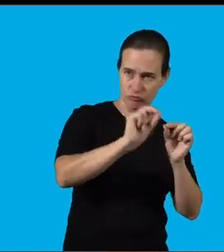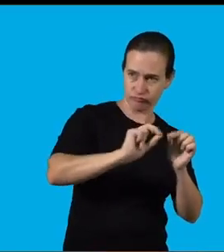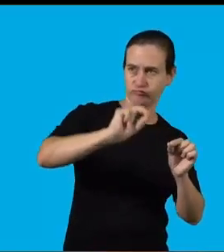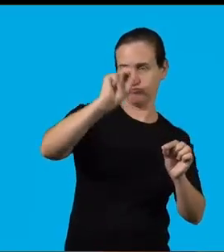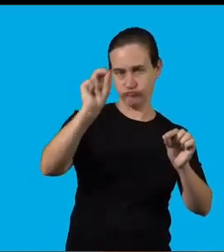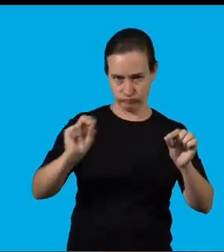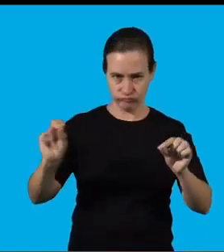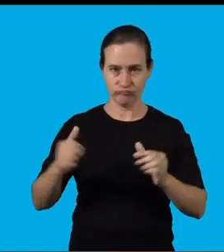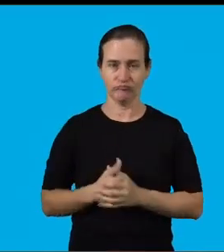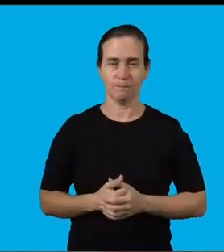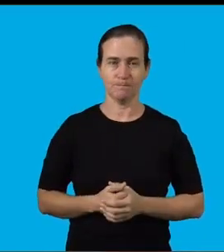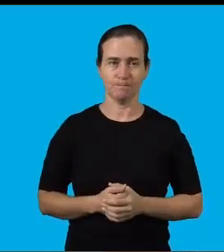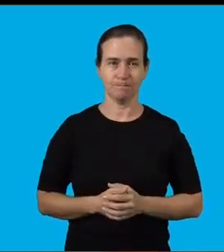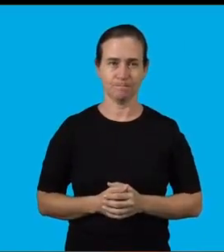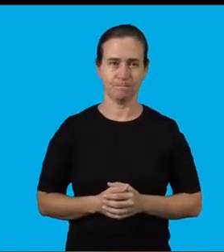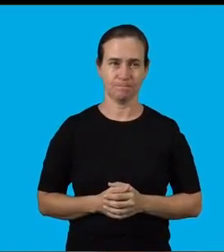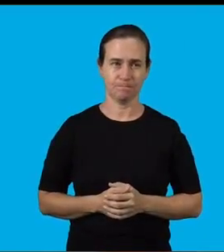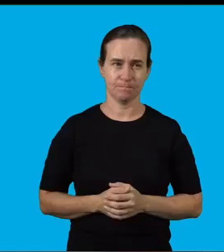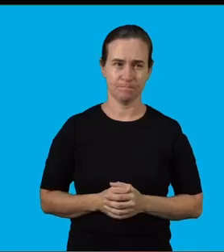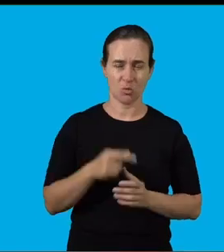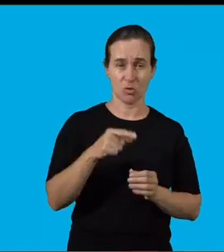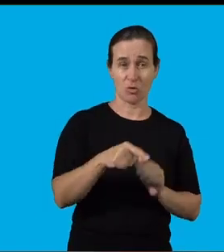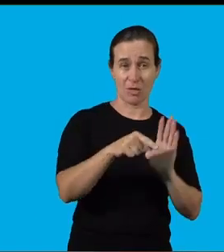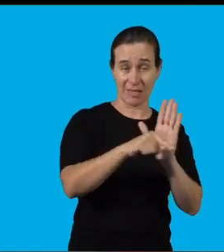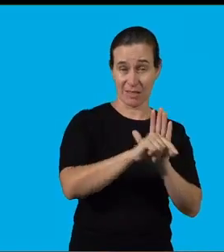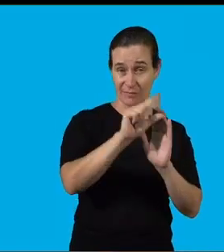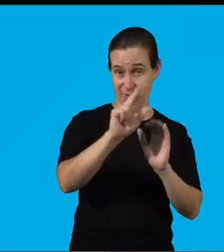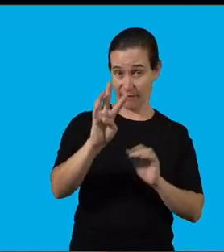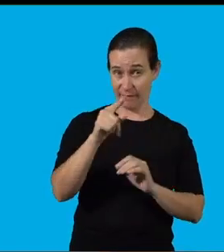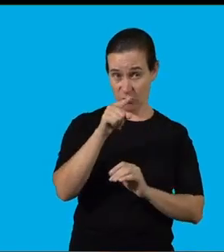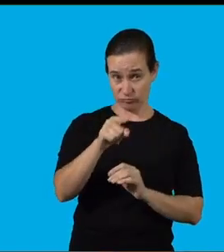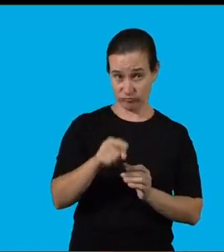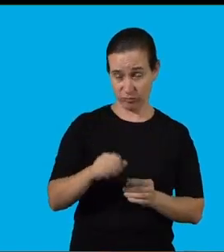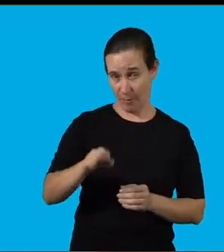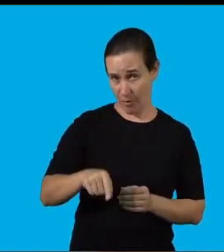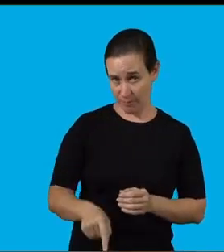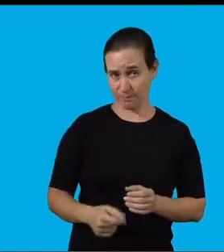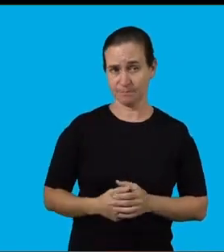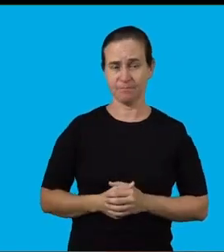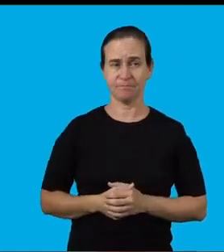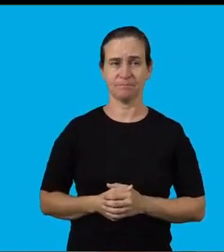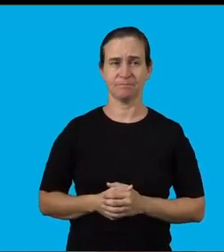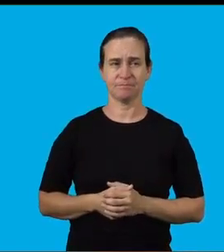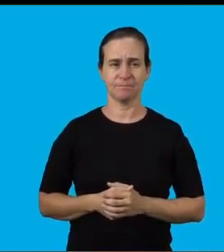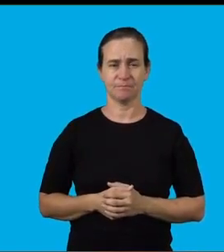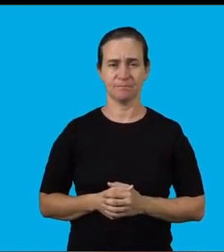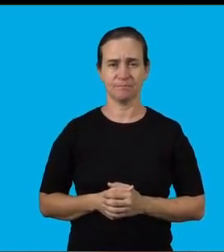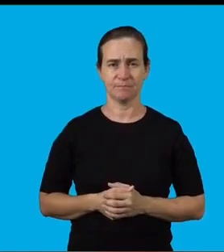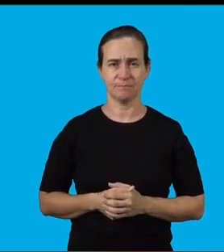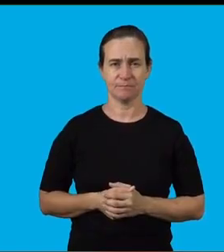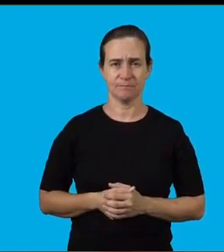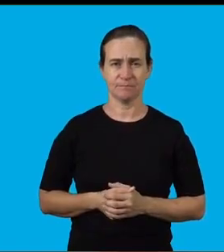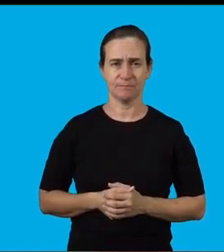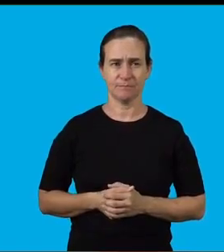the dots to get our cubic function. So we've got minus 84 here. That's our